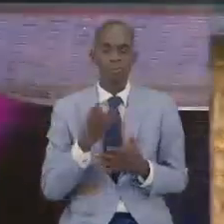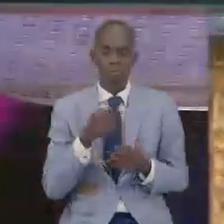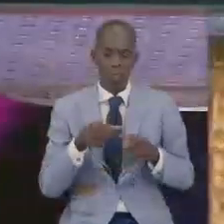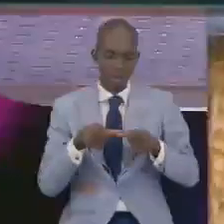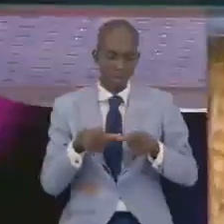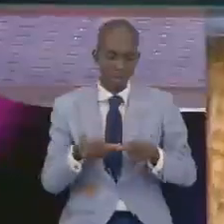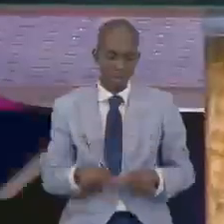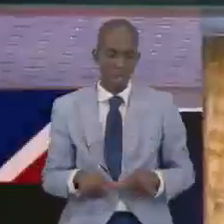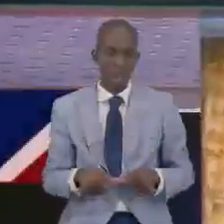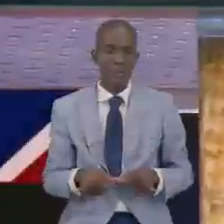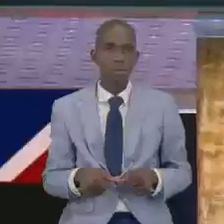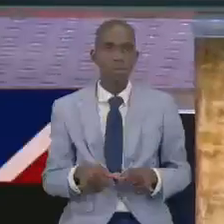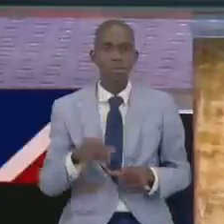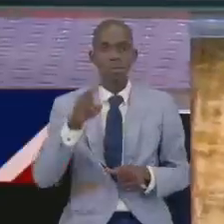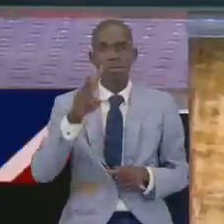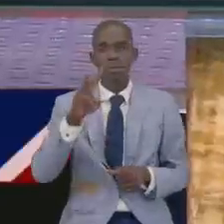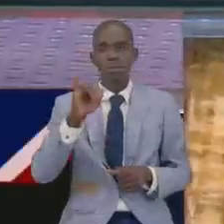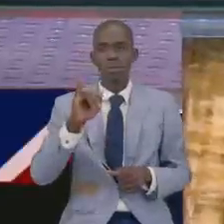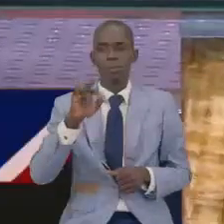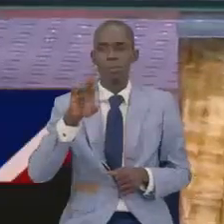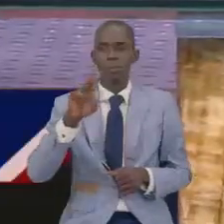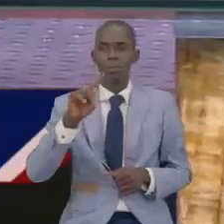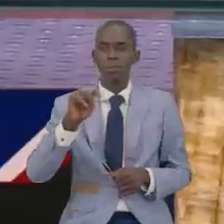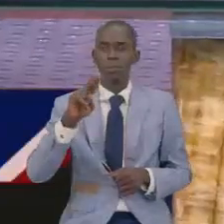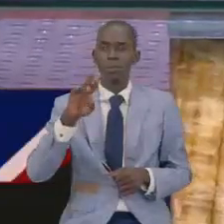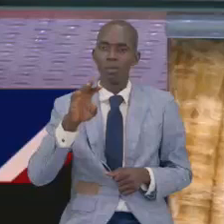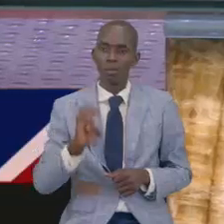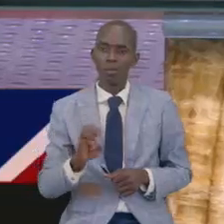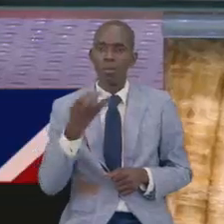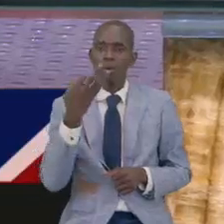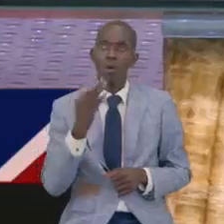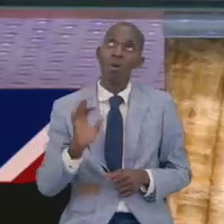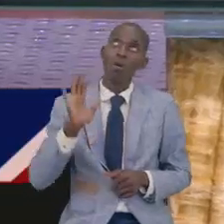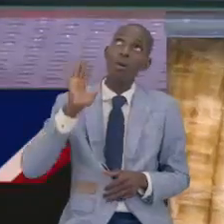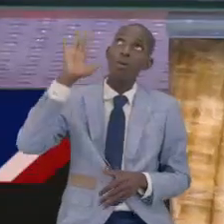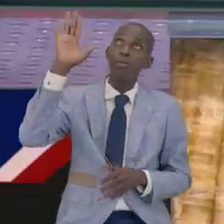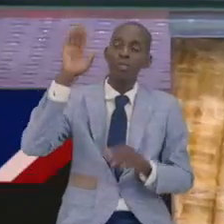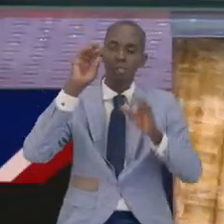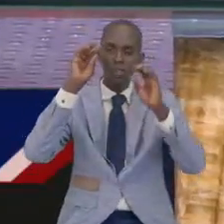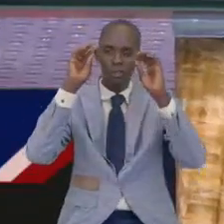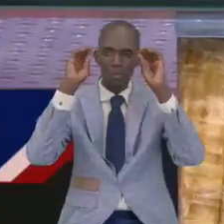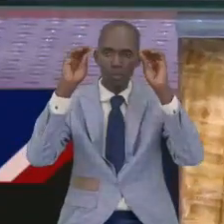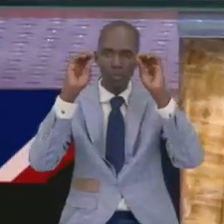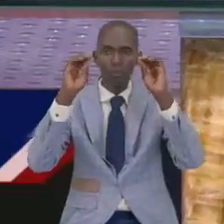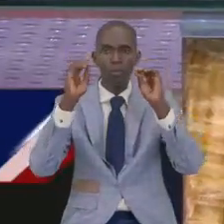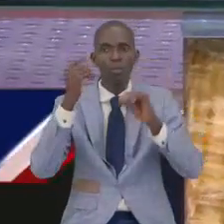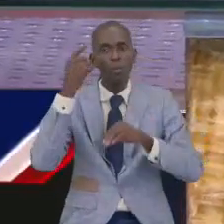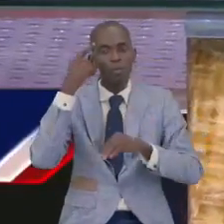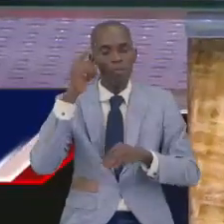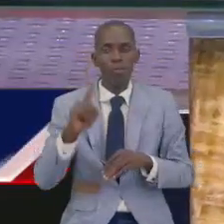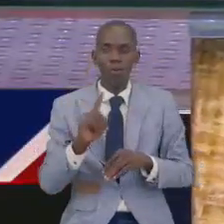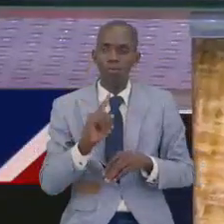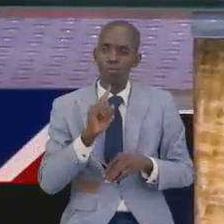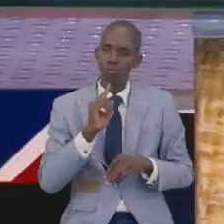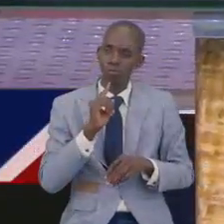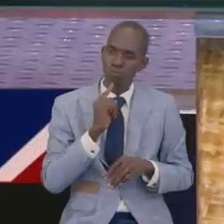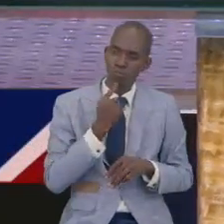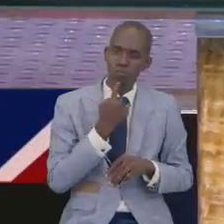permanent virtue of his doctrine for sincere, saved,